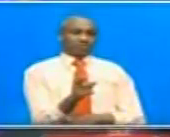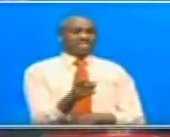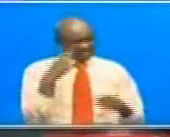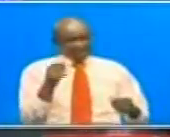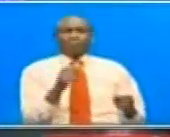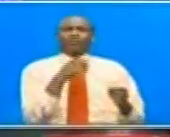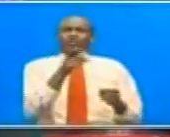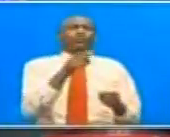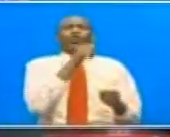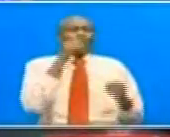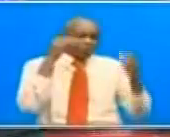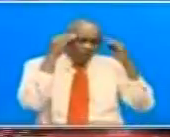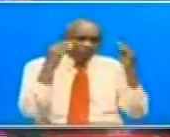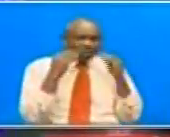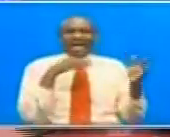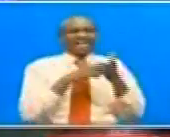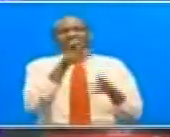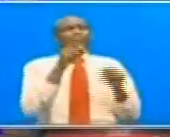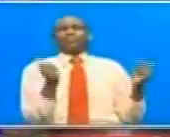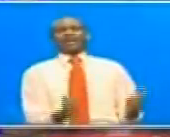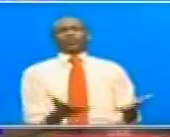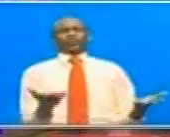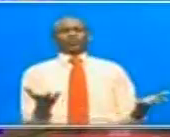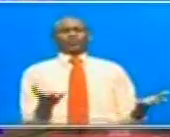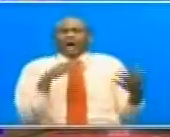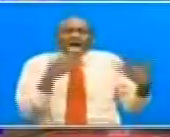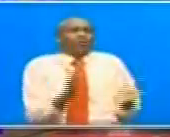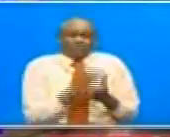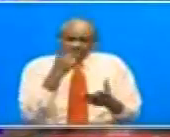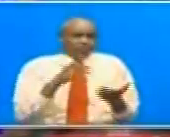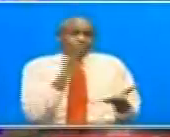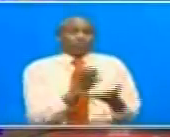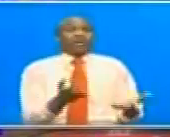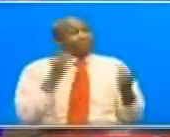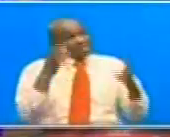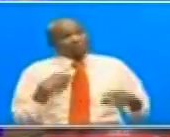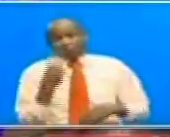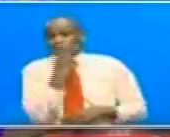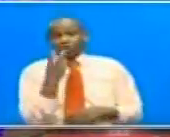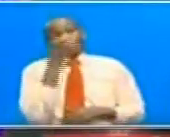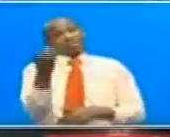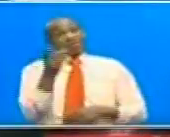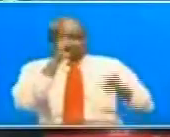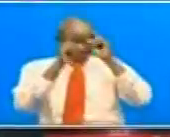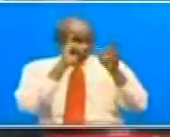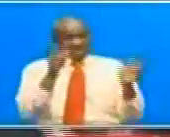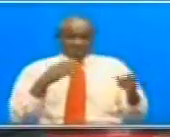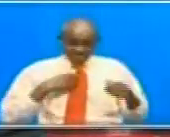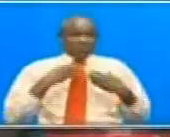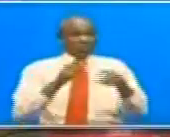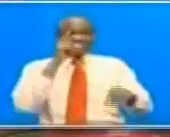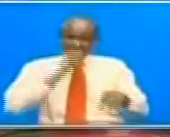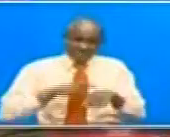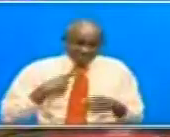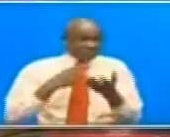private prosecution in court against the deputy president? I mean, we have lot of people talking, and I do not want to spend the rest of my time on national